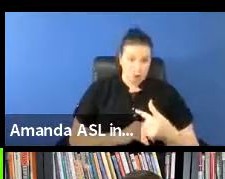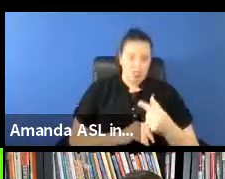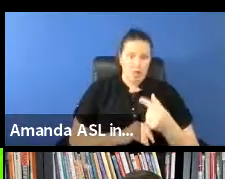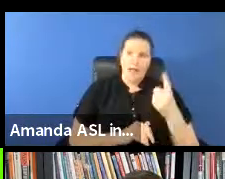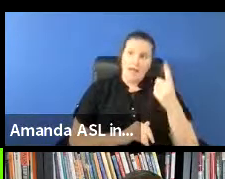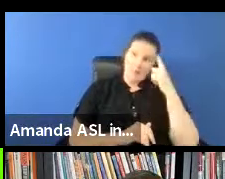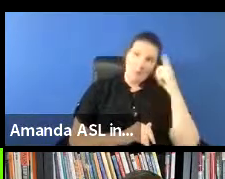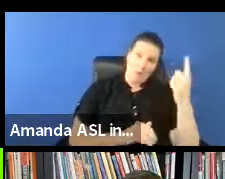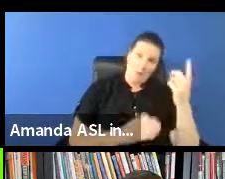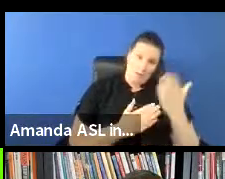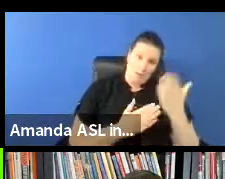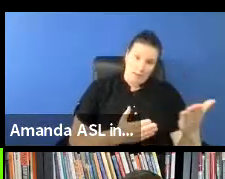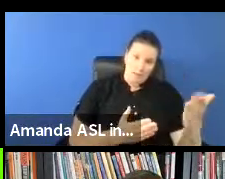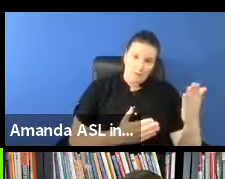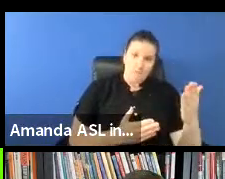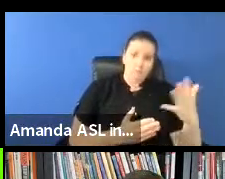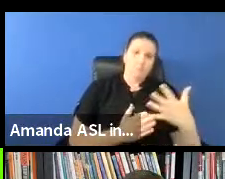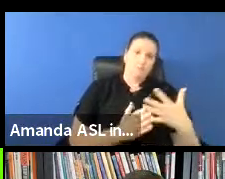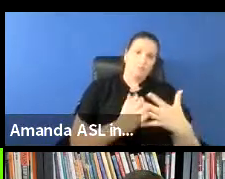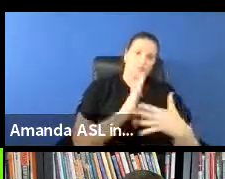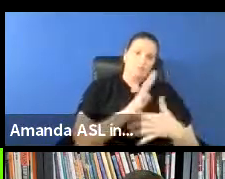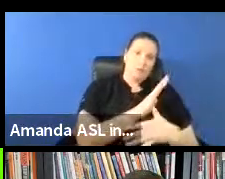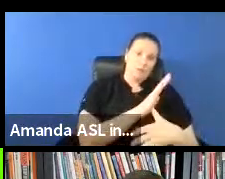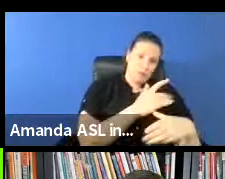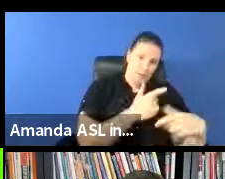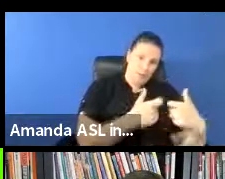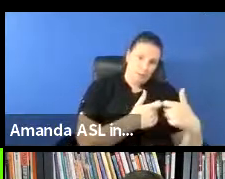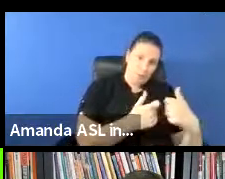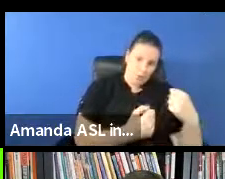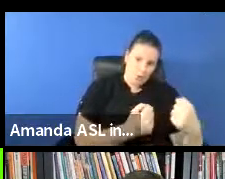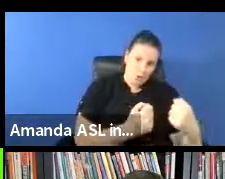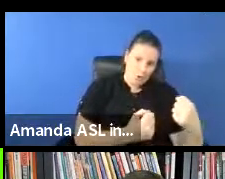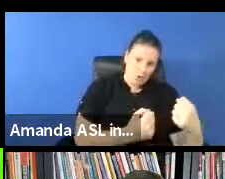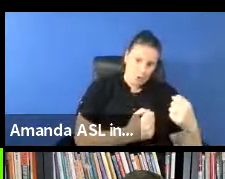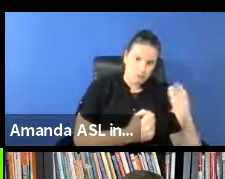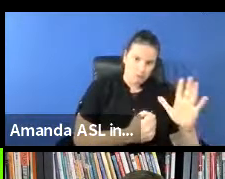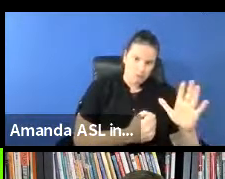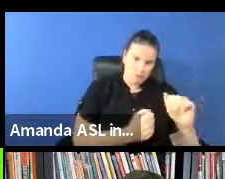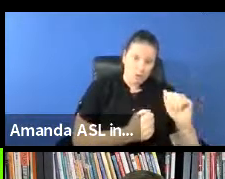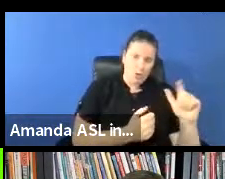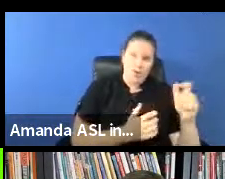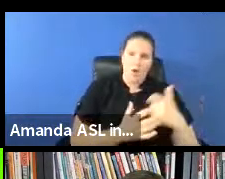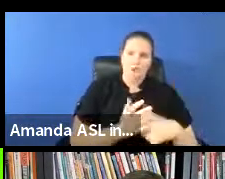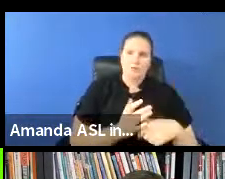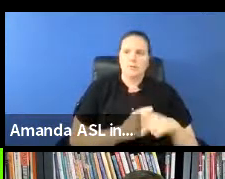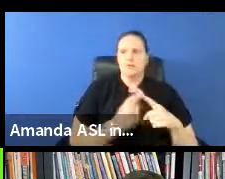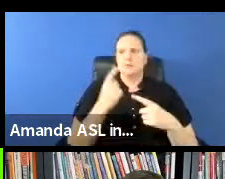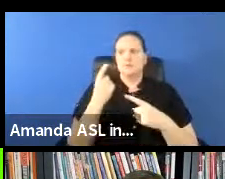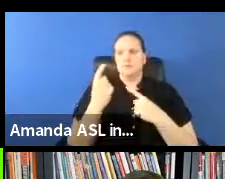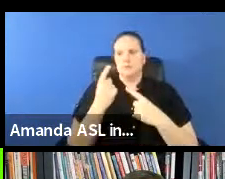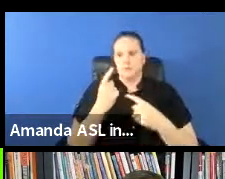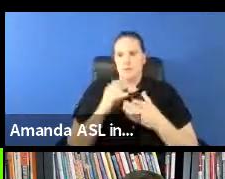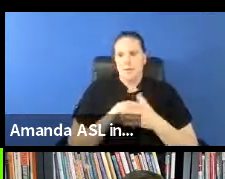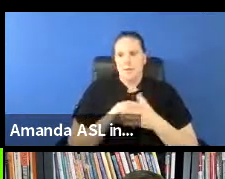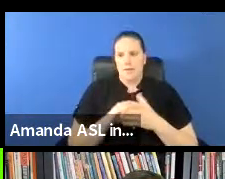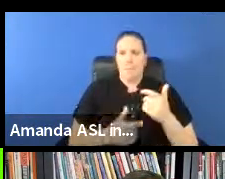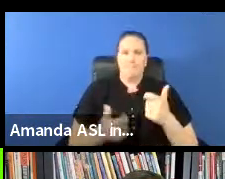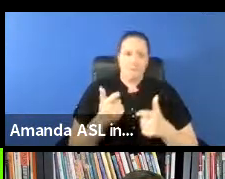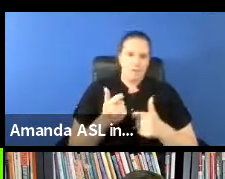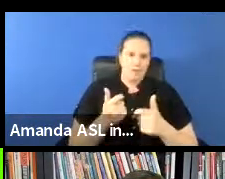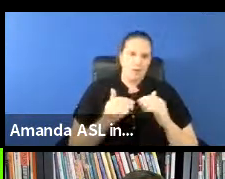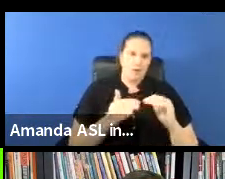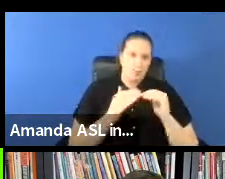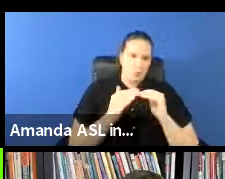thing about, you know, prioritizing electric vehicles at all costs, but we really need to be considering in a bigger equity context